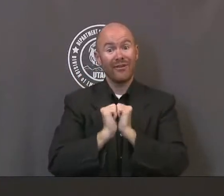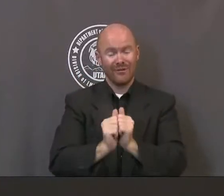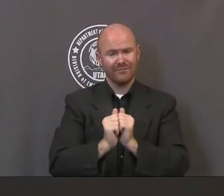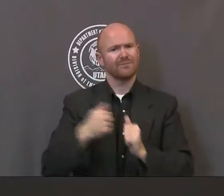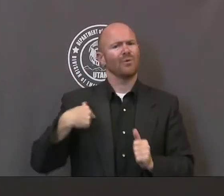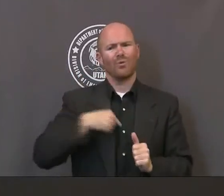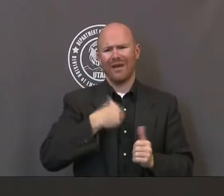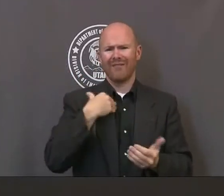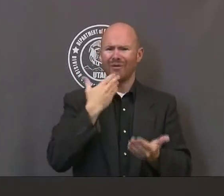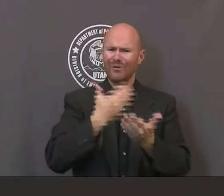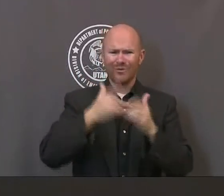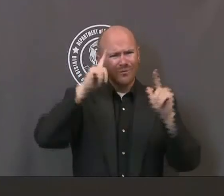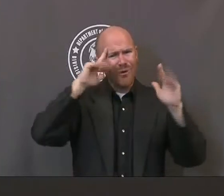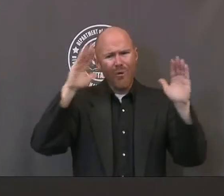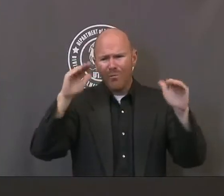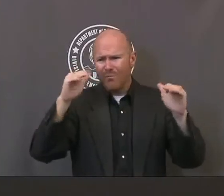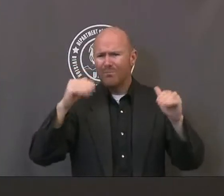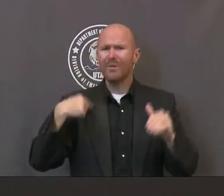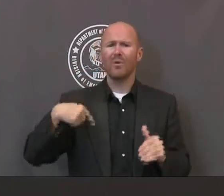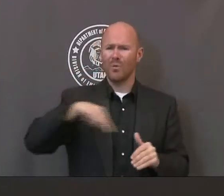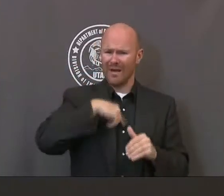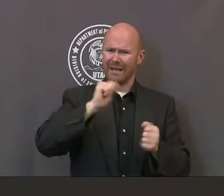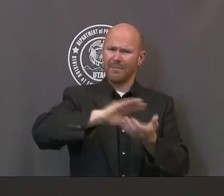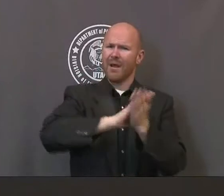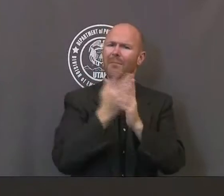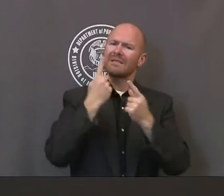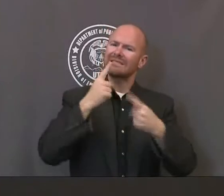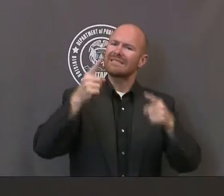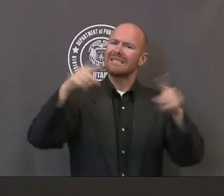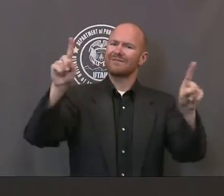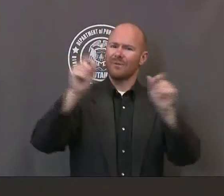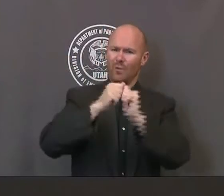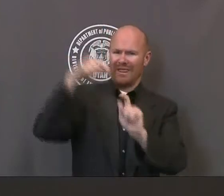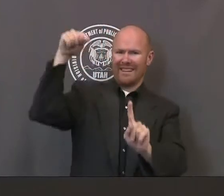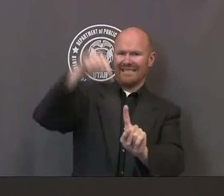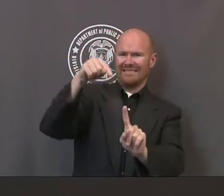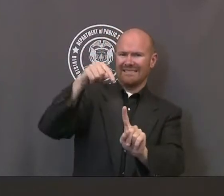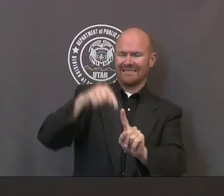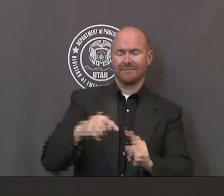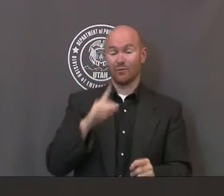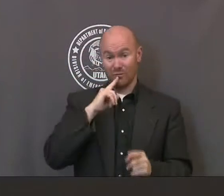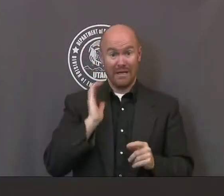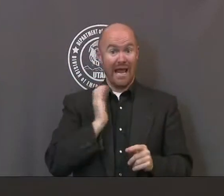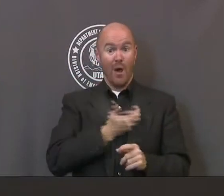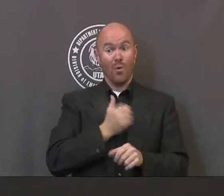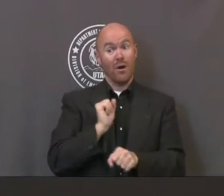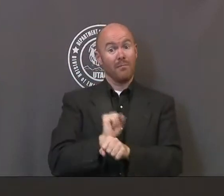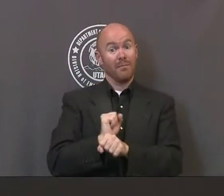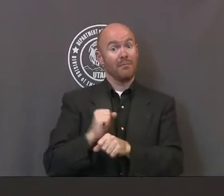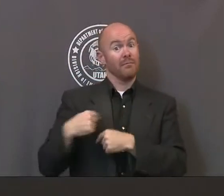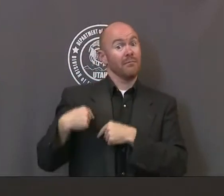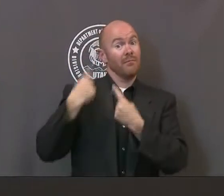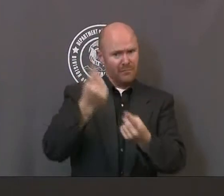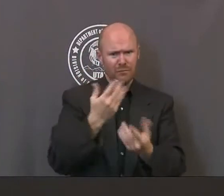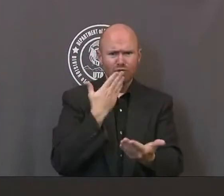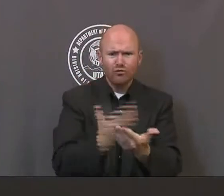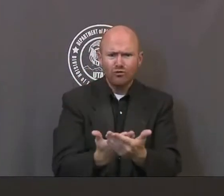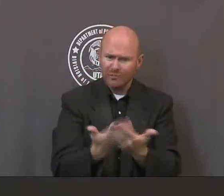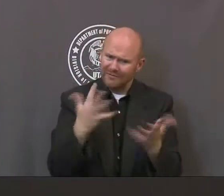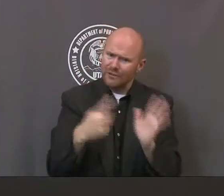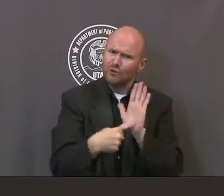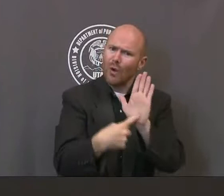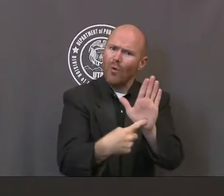the world, and we will be very successful at this. It's been demonstrated by our ability so far to be so successful. And in the